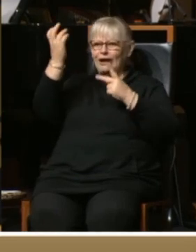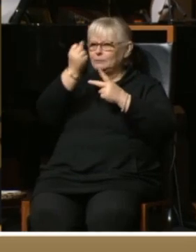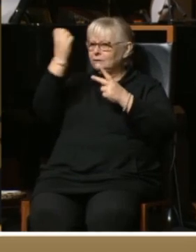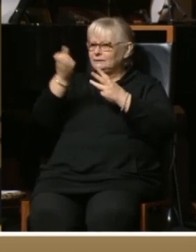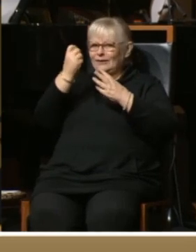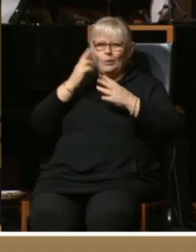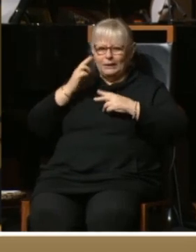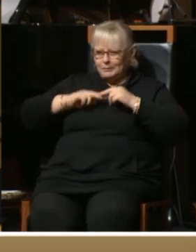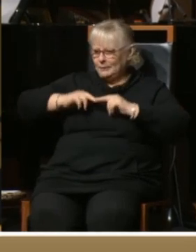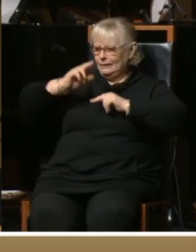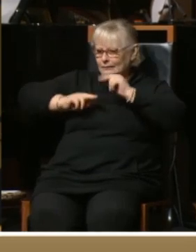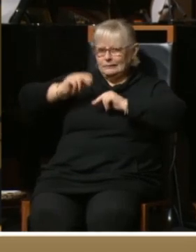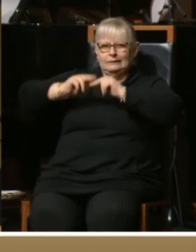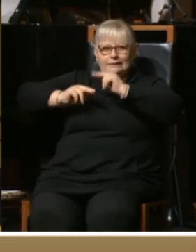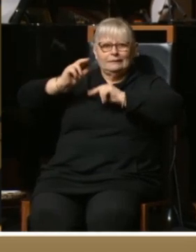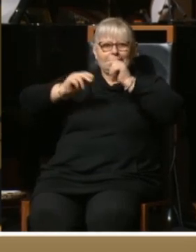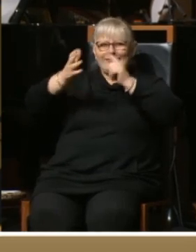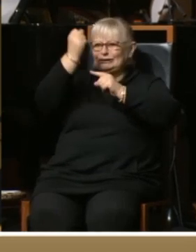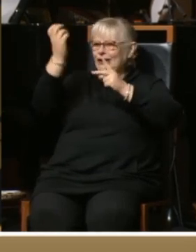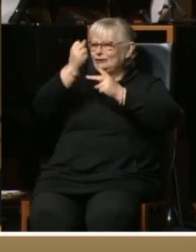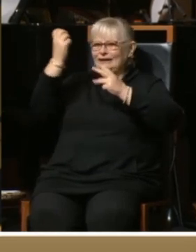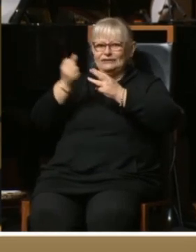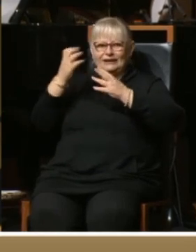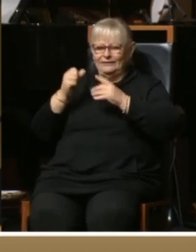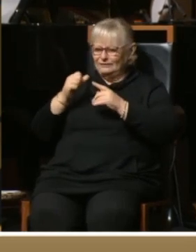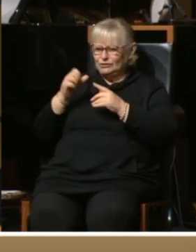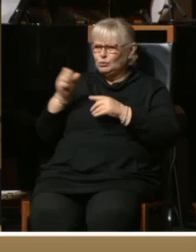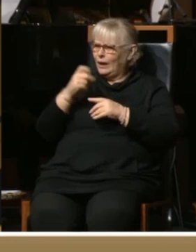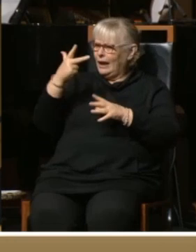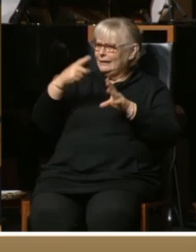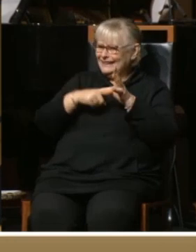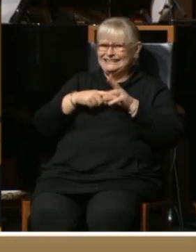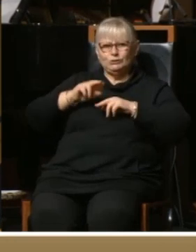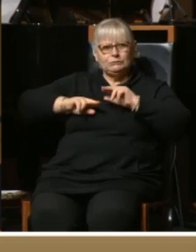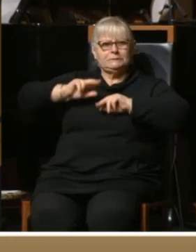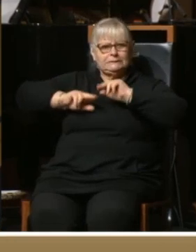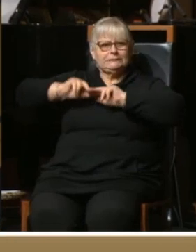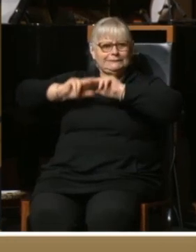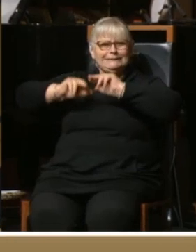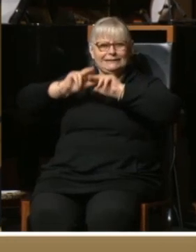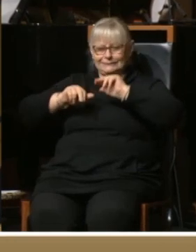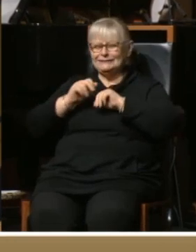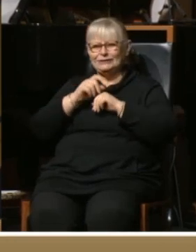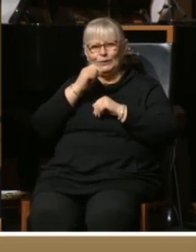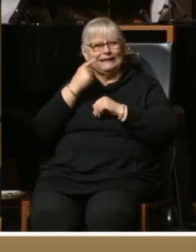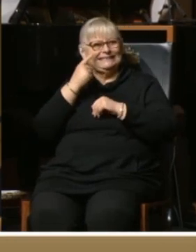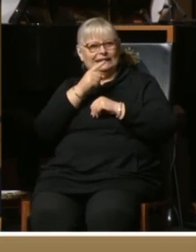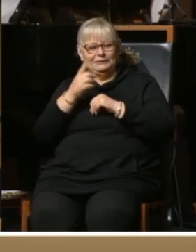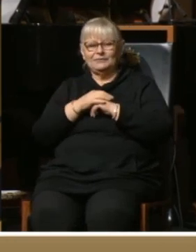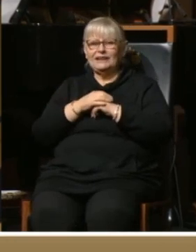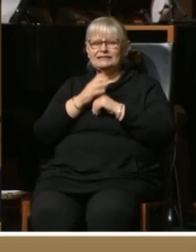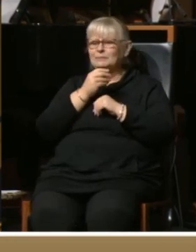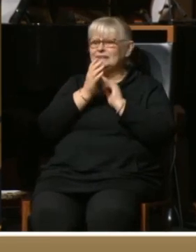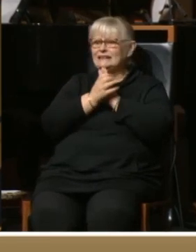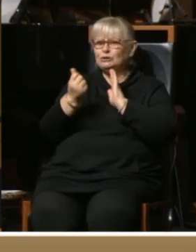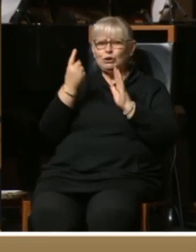construction that was undertaken over almost 8 years to build this building actually occurred. From the skills of those who